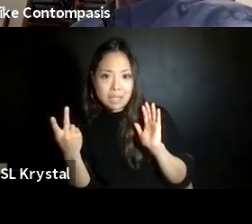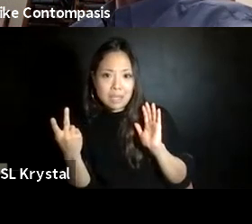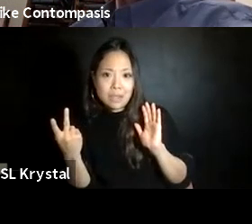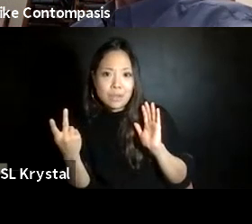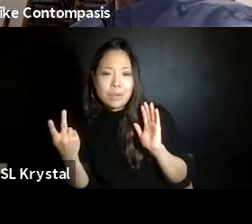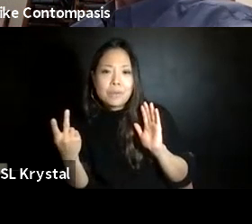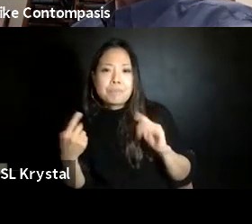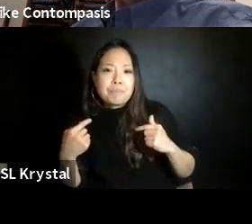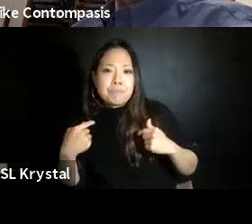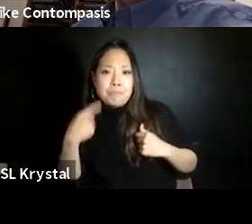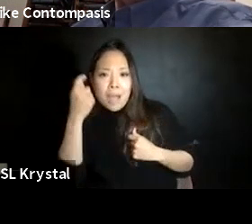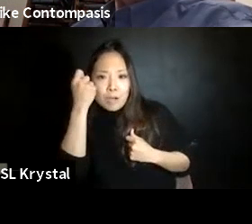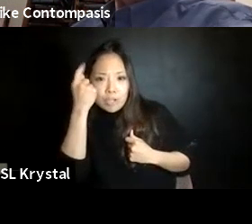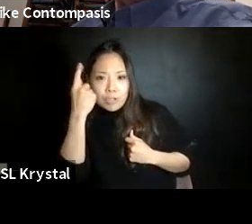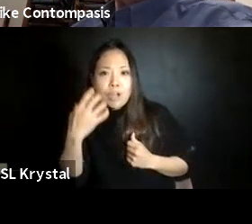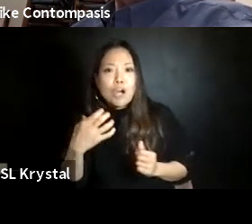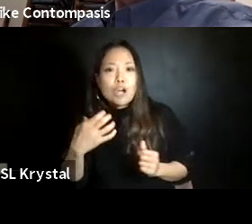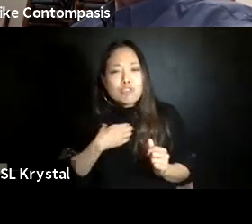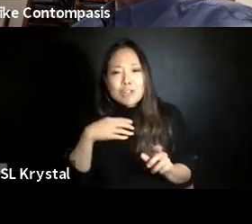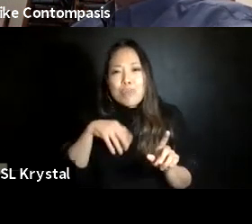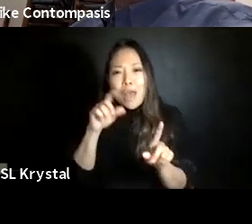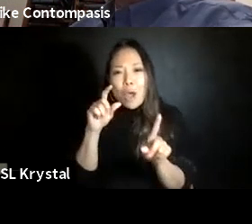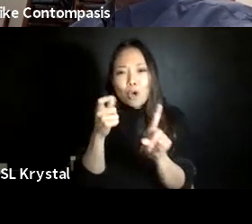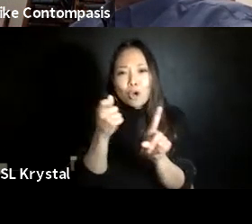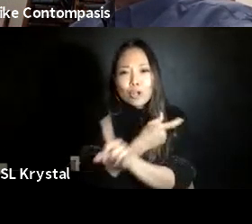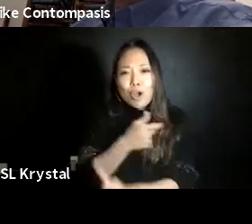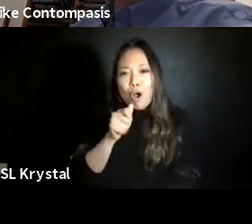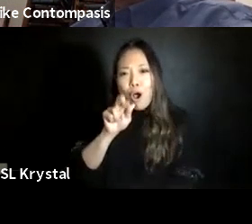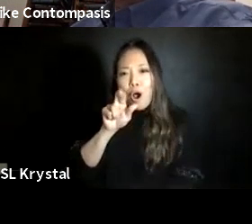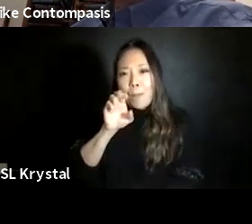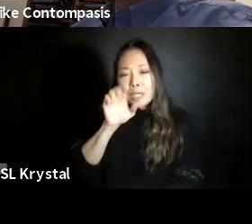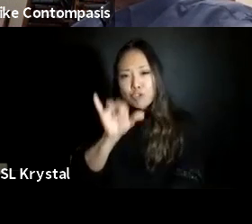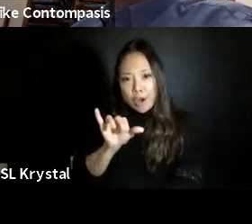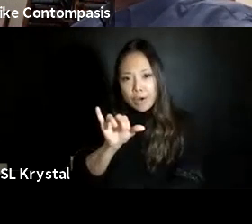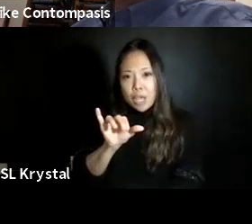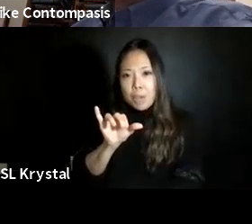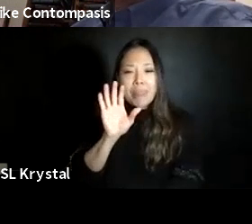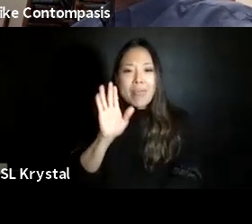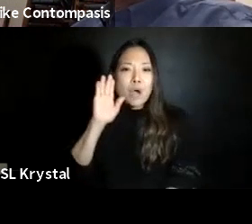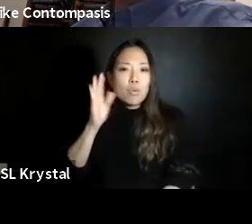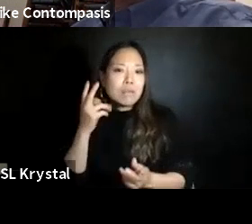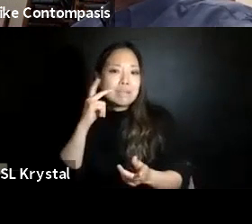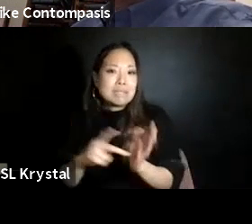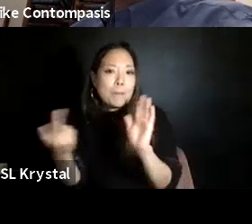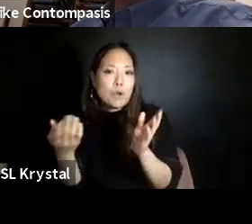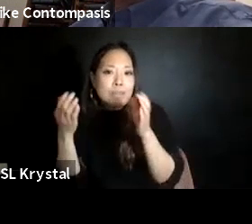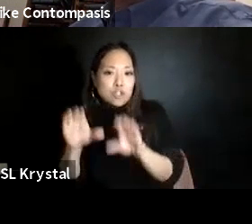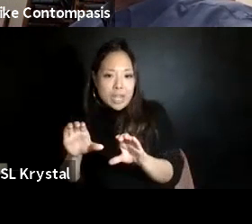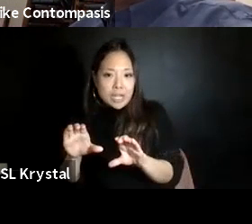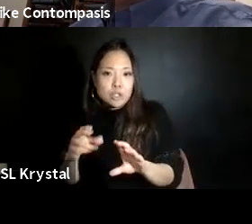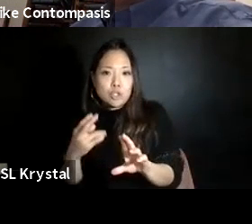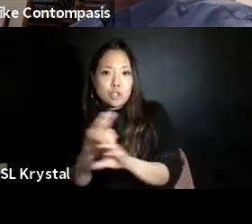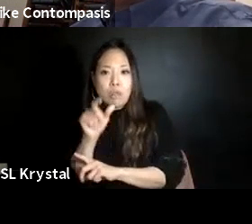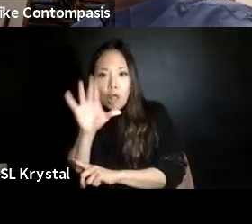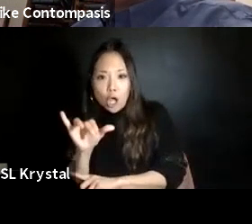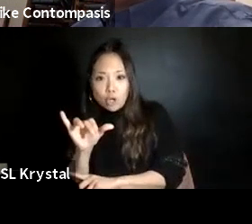I understand the objection to the word arbitrary, but it's doubling the chance of the process to use a lottery on